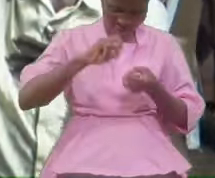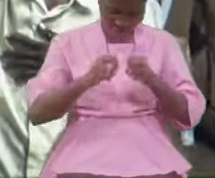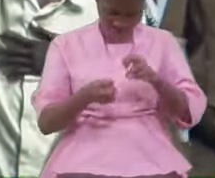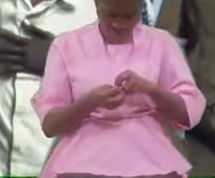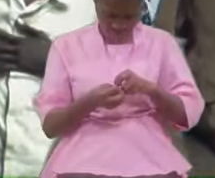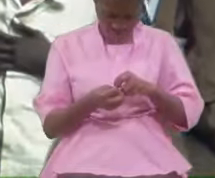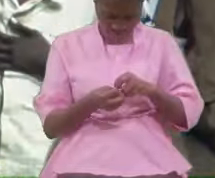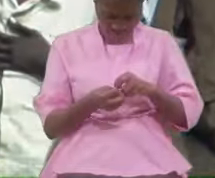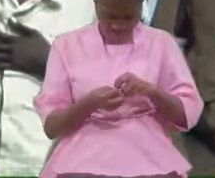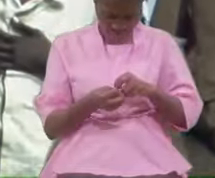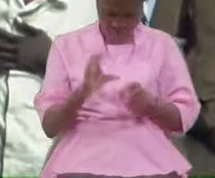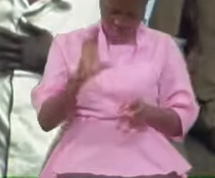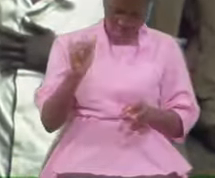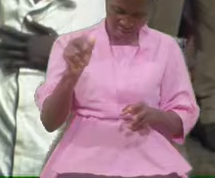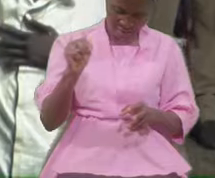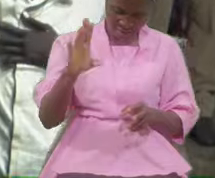internal